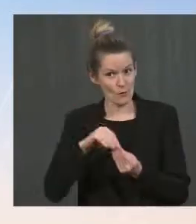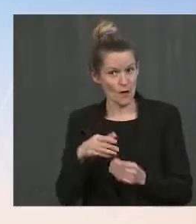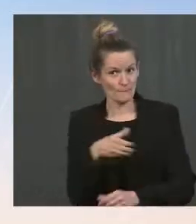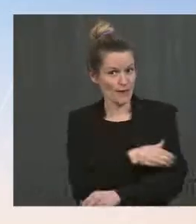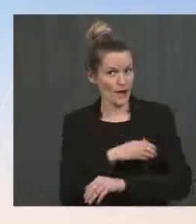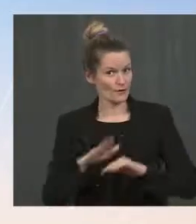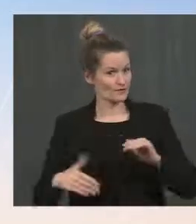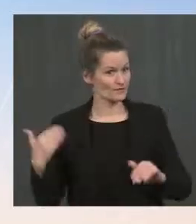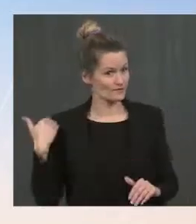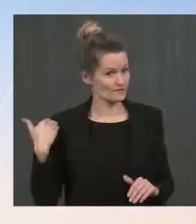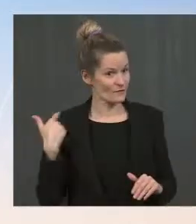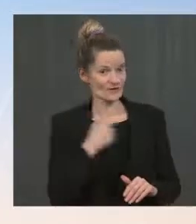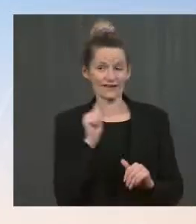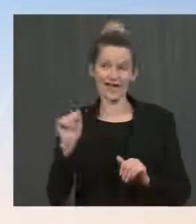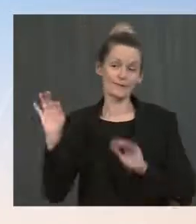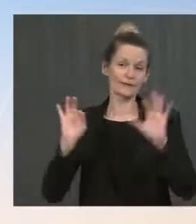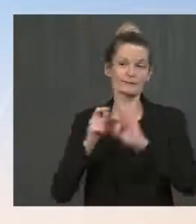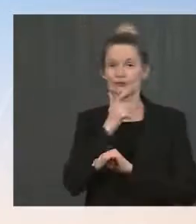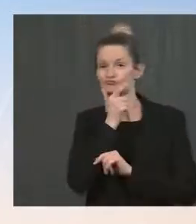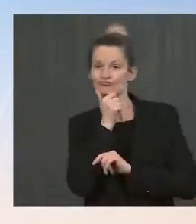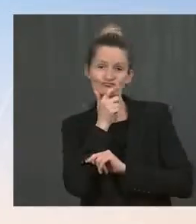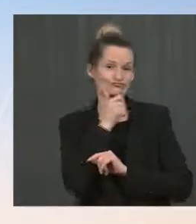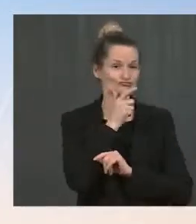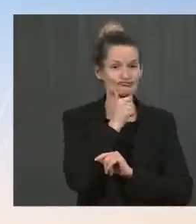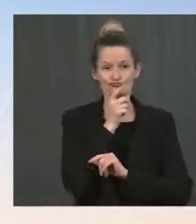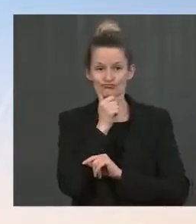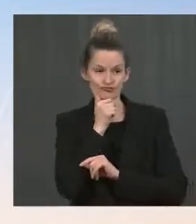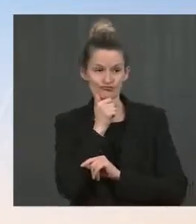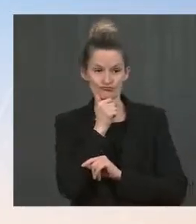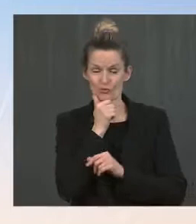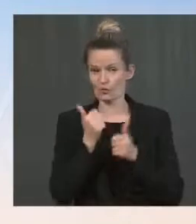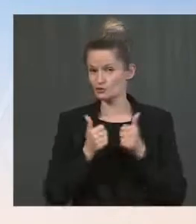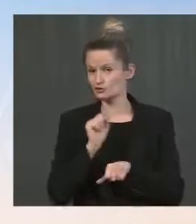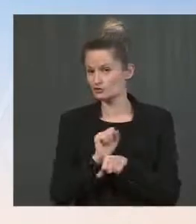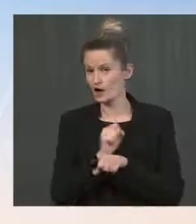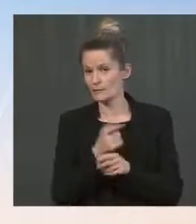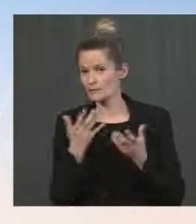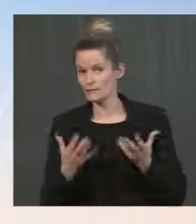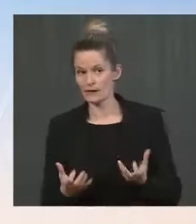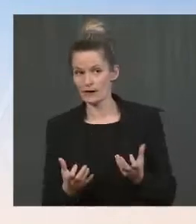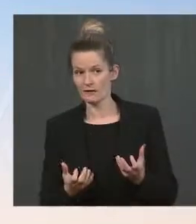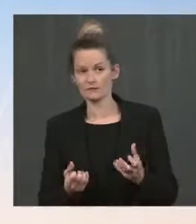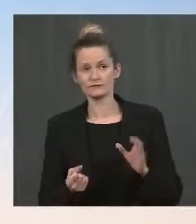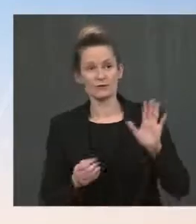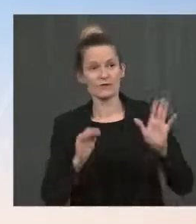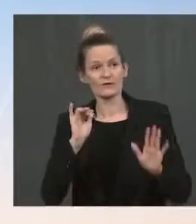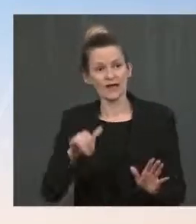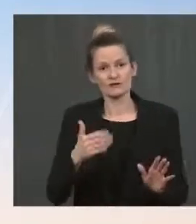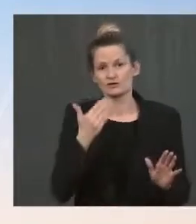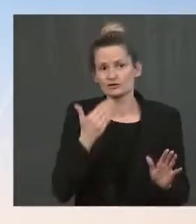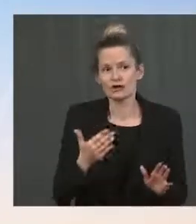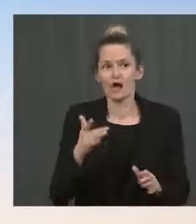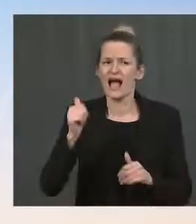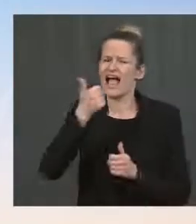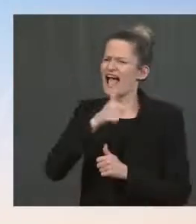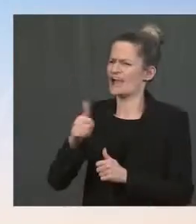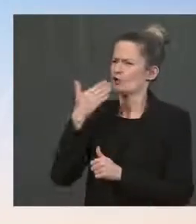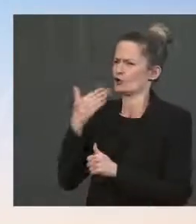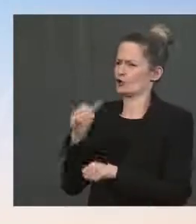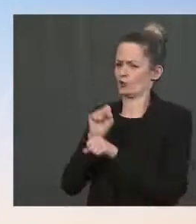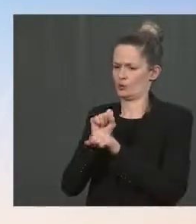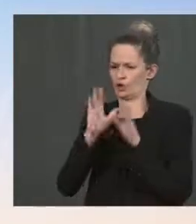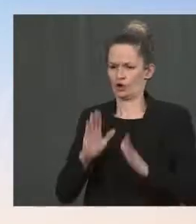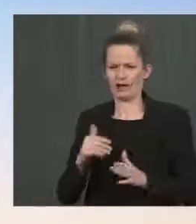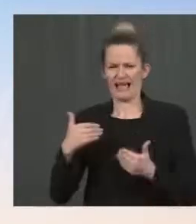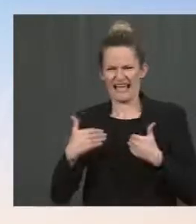continues to be the case. And we believe that having workers empowered is a good sign. We are also seeing that we are